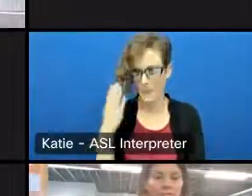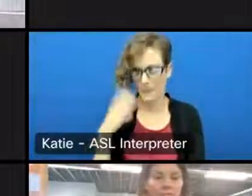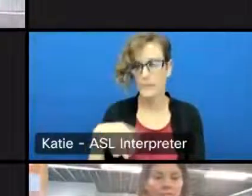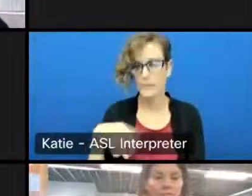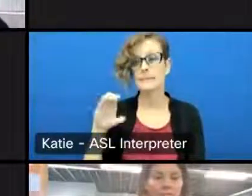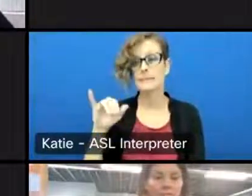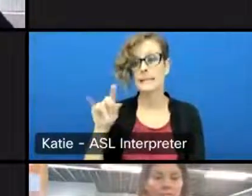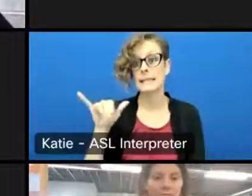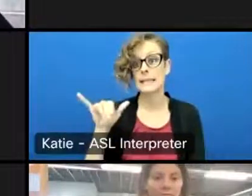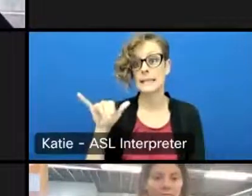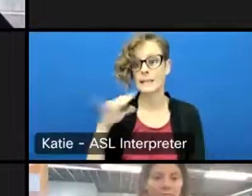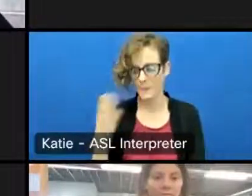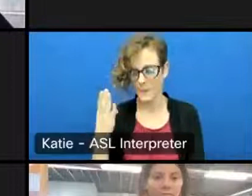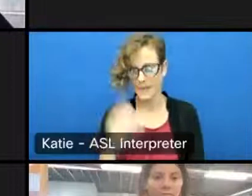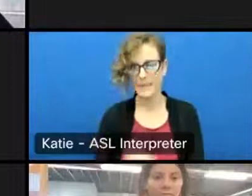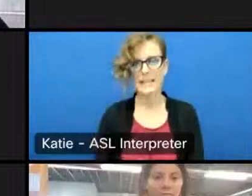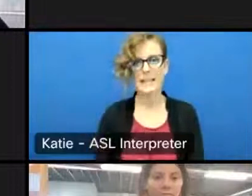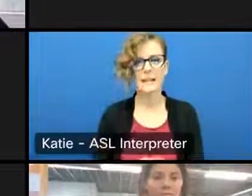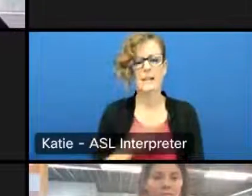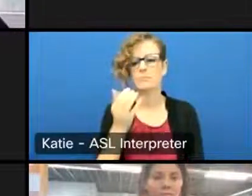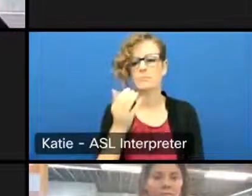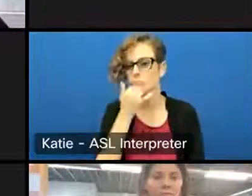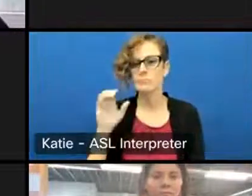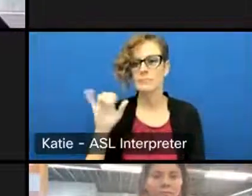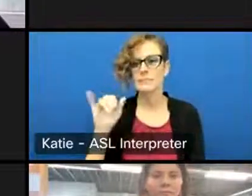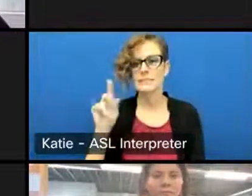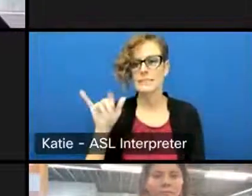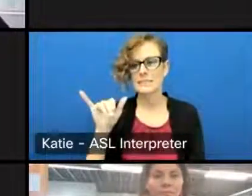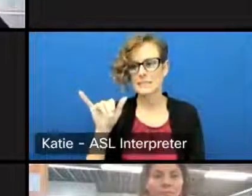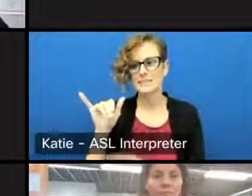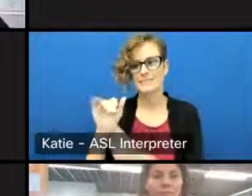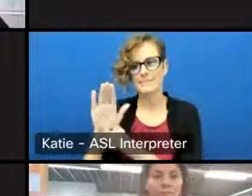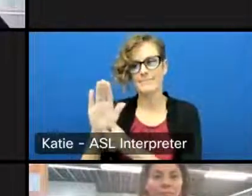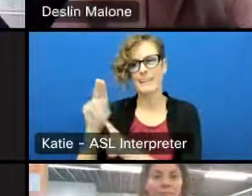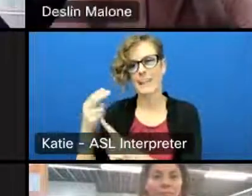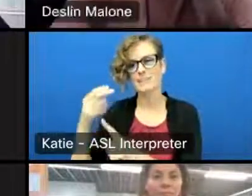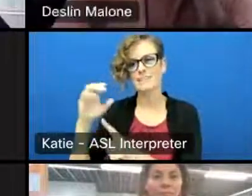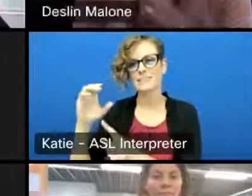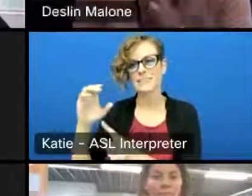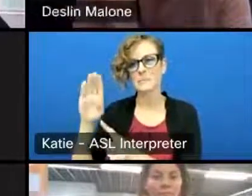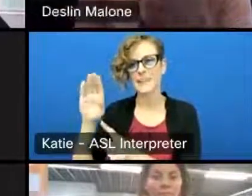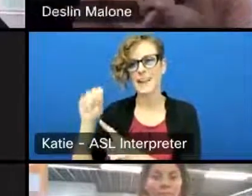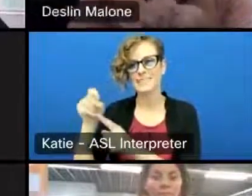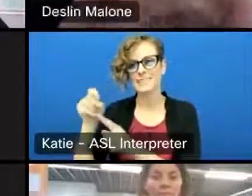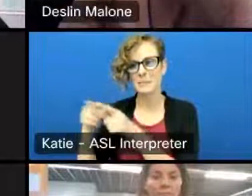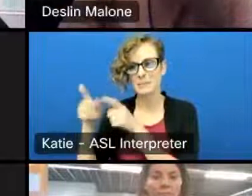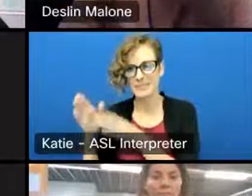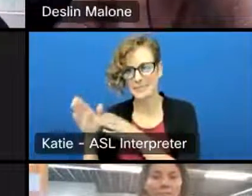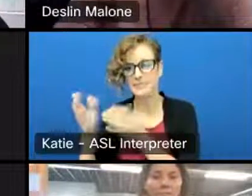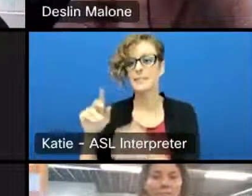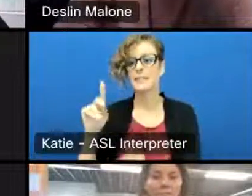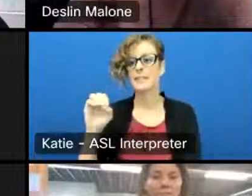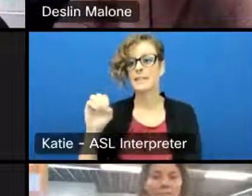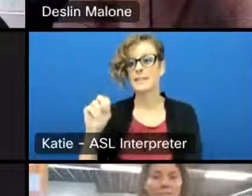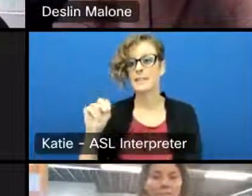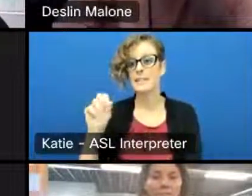Cindy. Sorry, Cindy, I meant to say, Cindy is our HCBS specialist. And Denise is